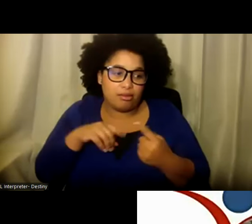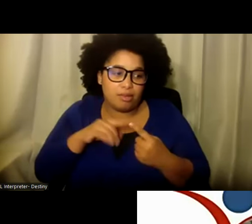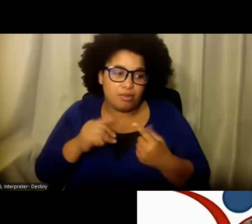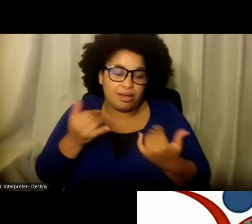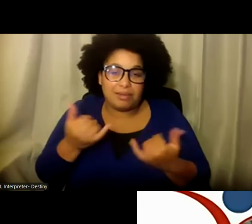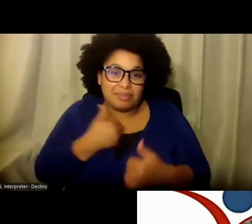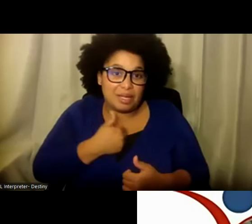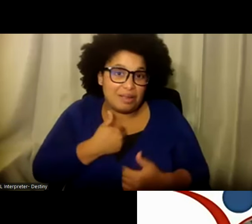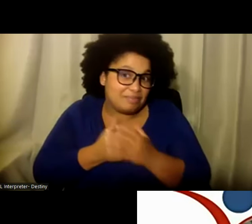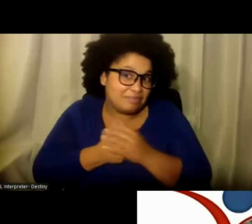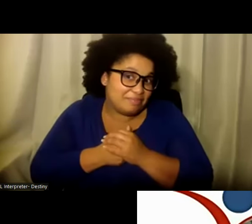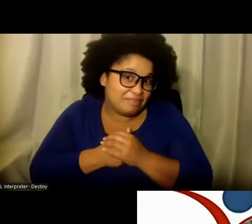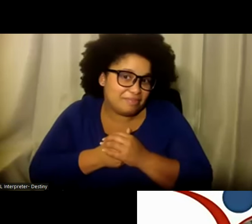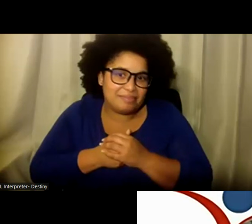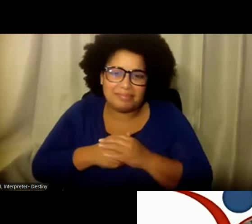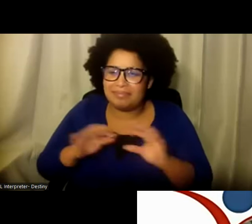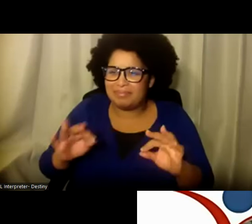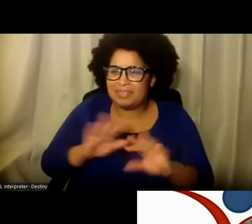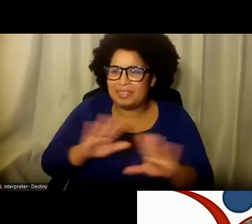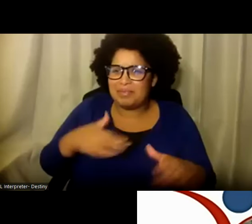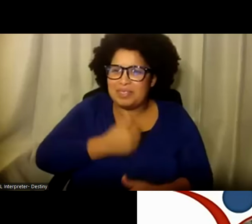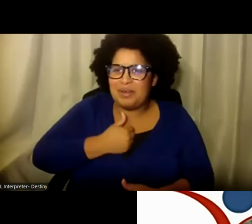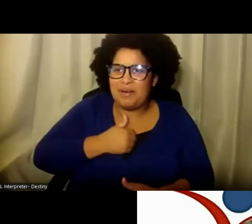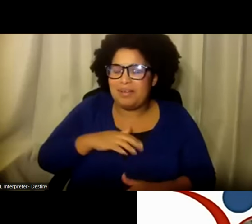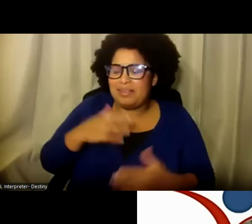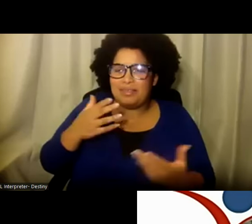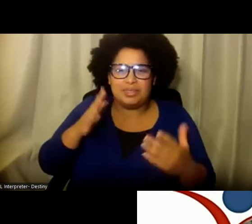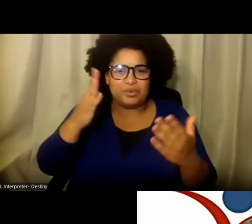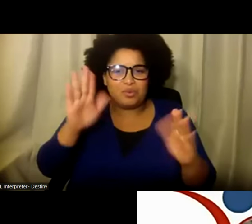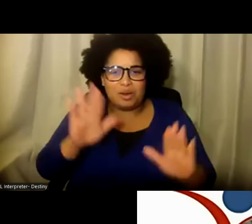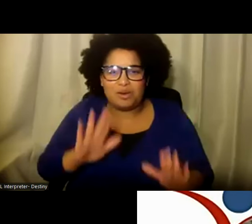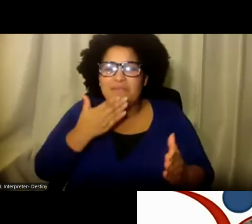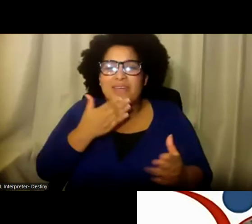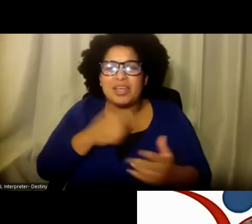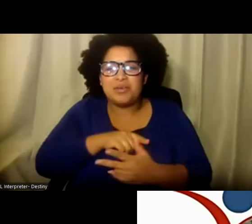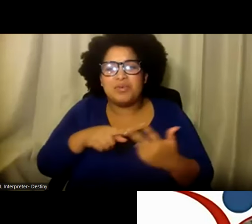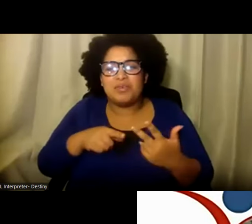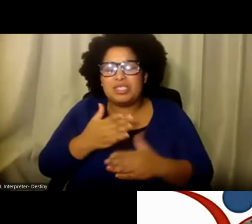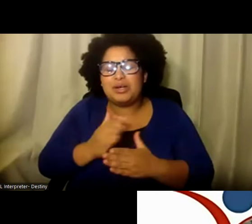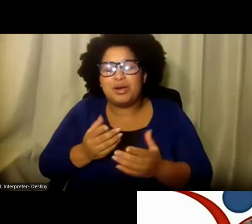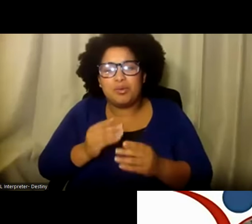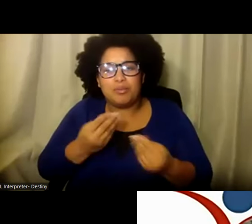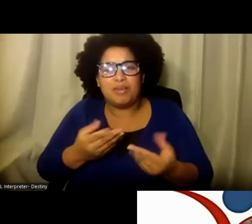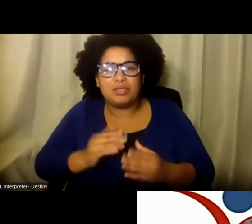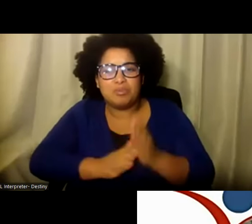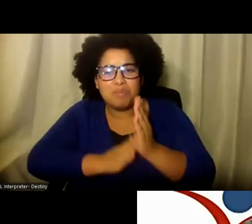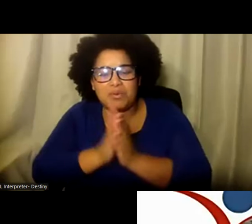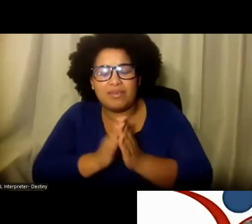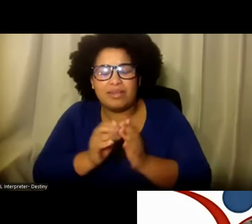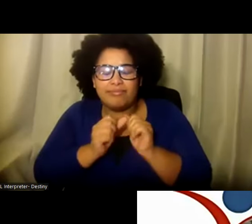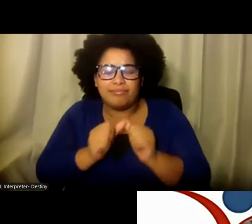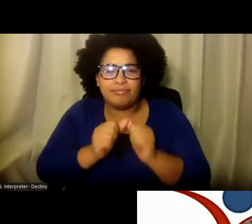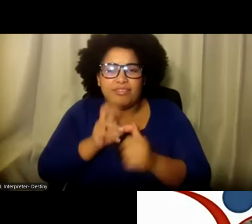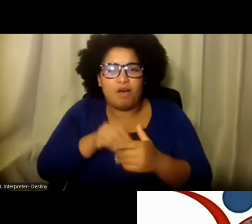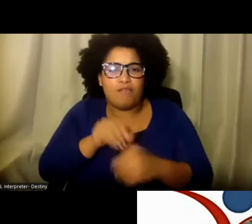sorry. No, don't be. Thank you so much, all of you, for sharing what keeps you motivated and passionate in the work that we